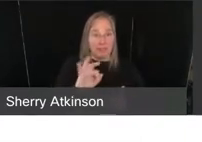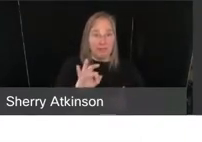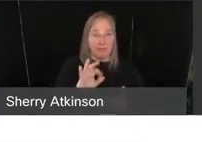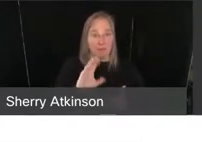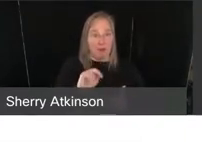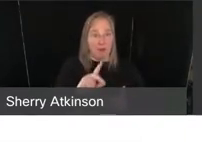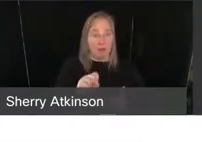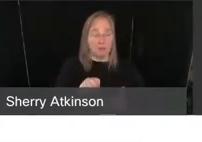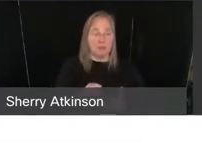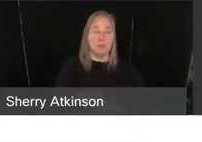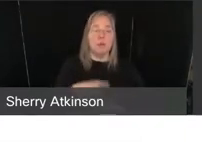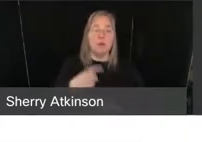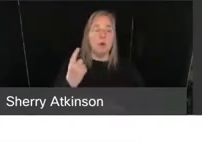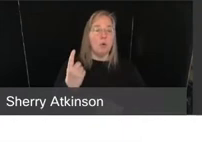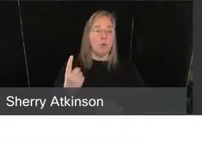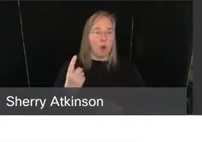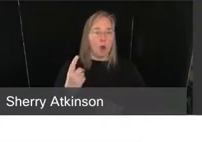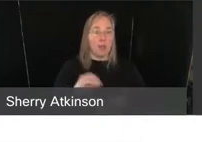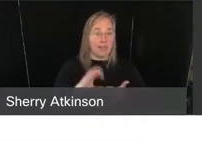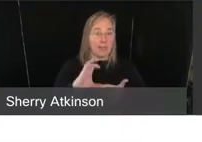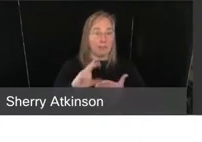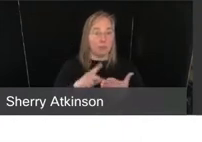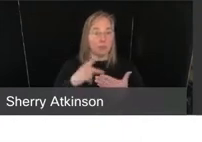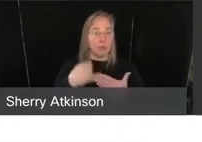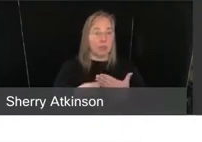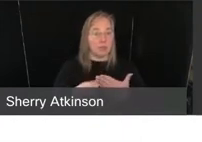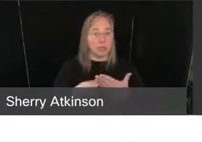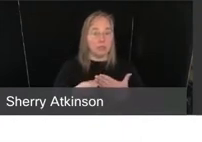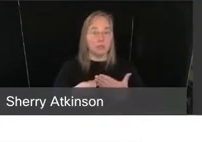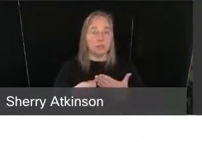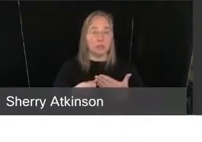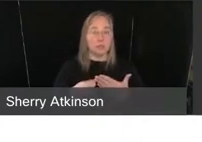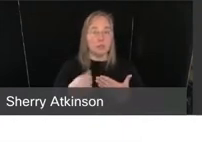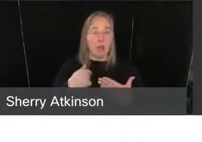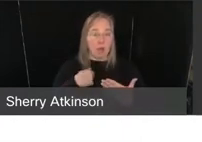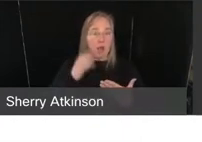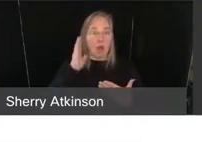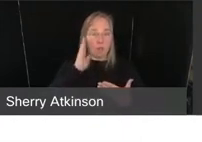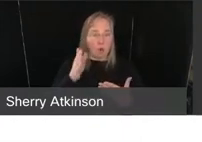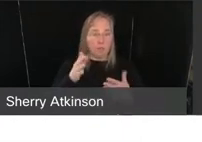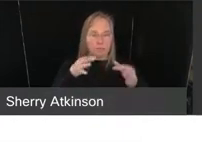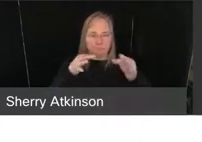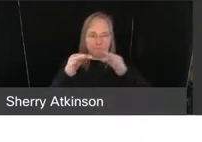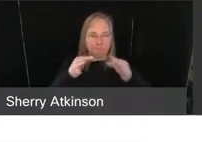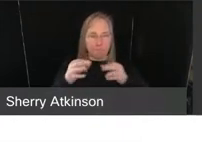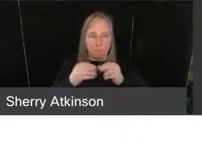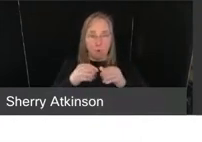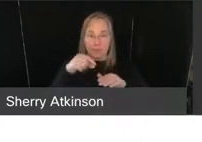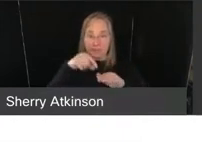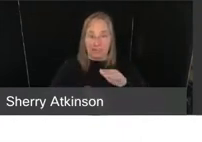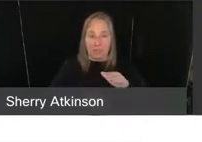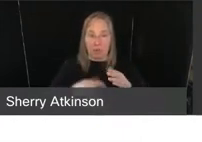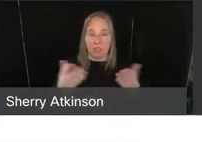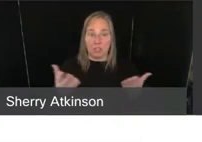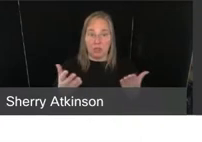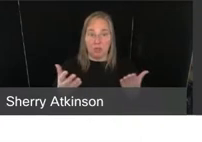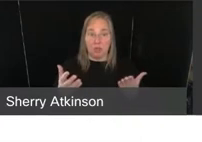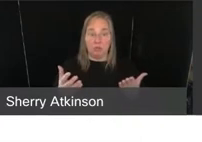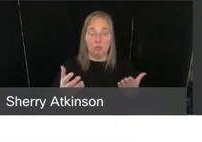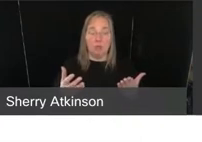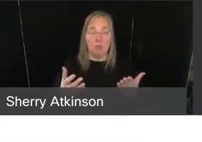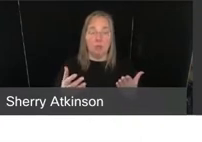And one of the capital projects I'm going to be going into more detail with you in this